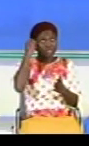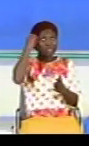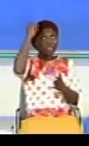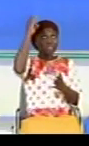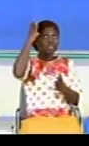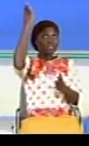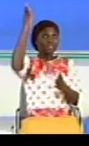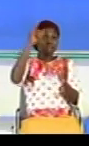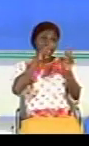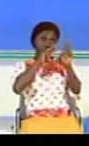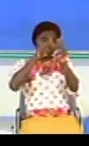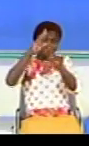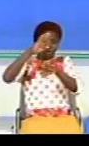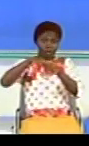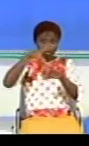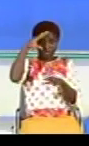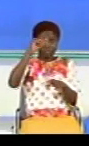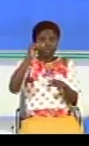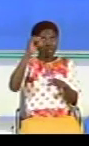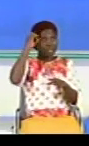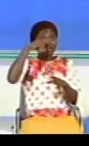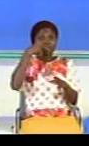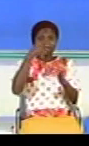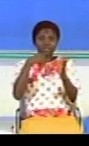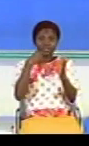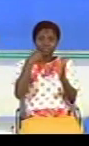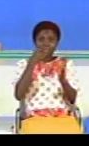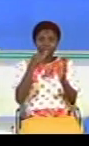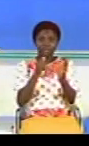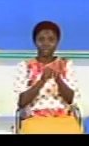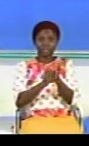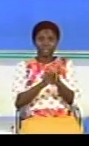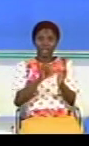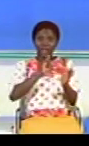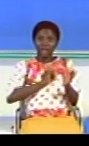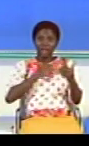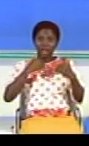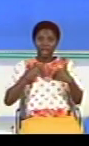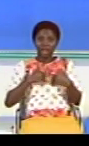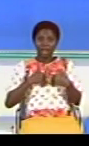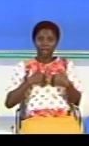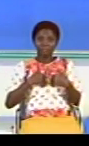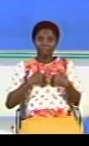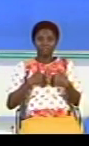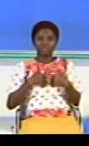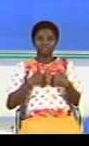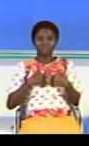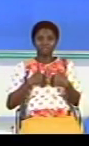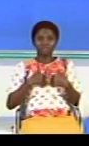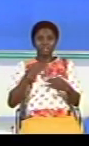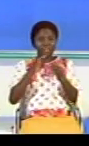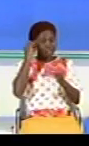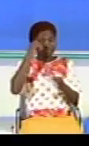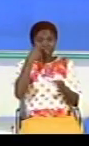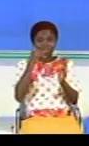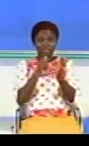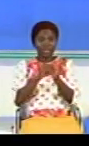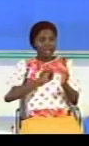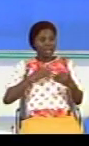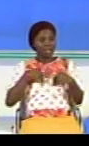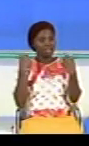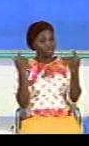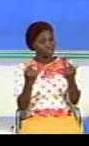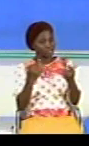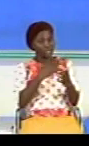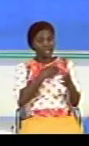any say, I have sinned and perverted that which was